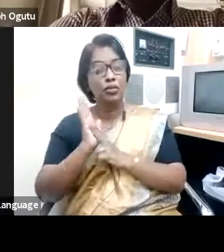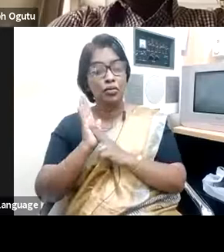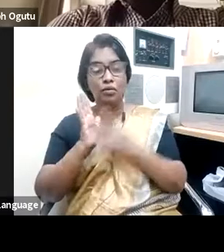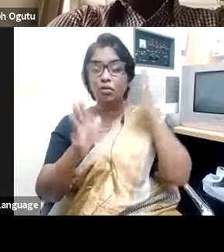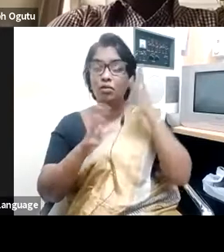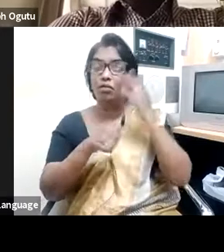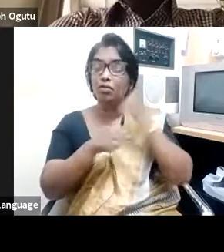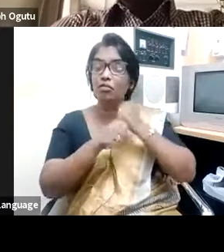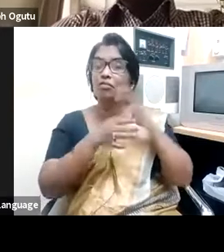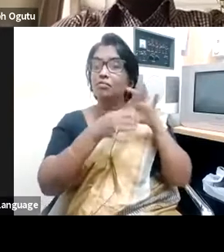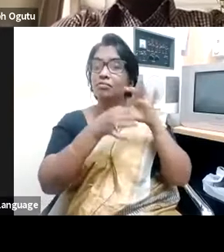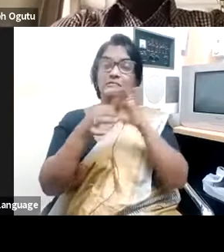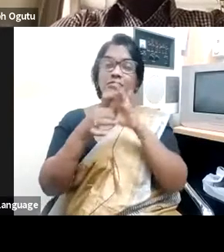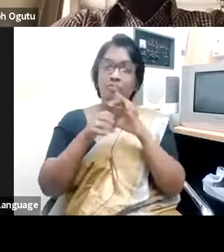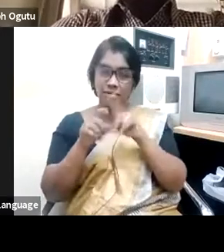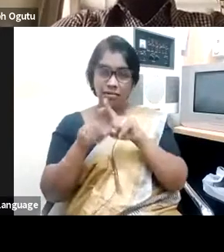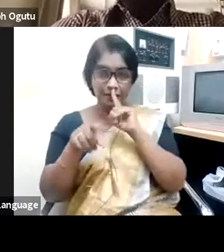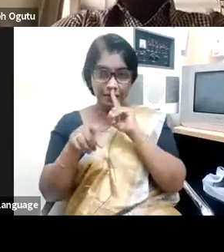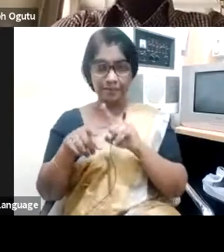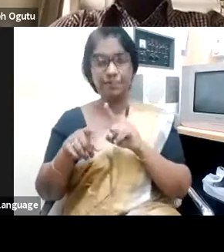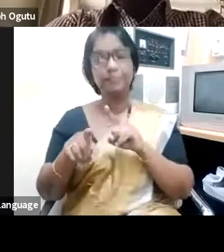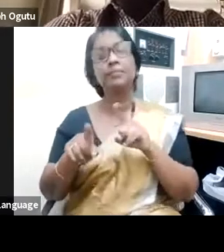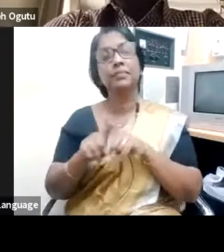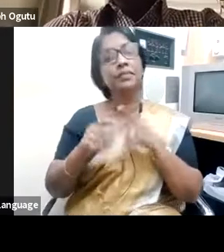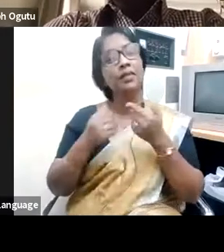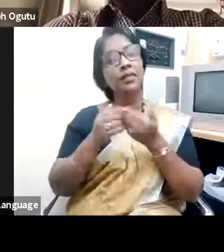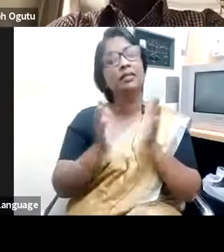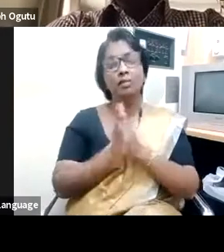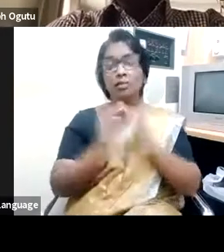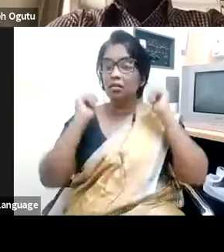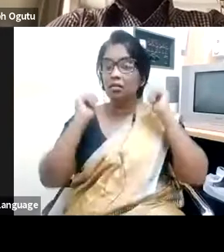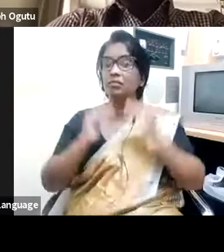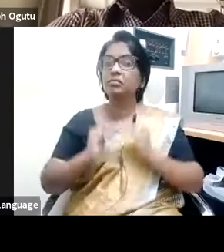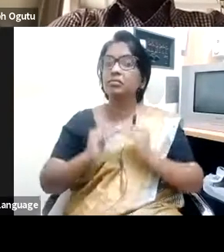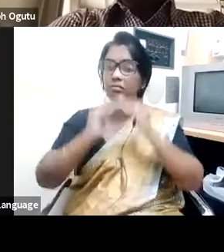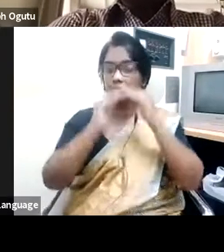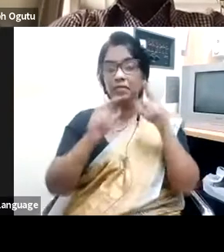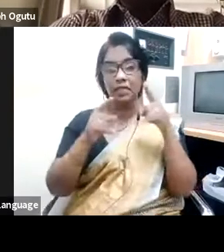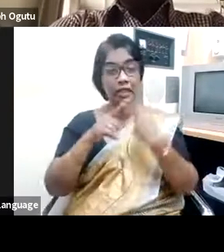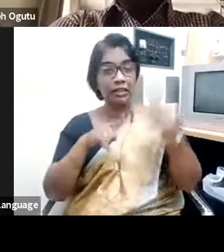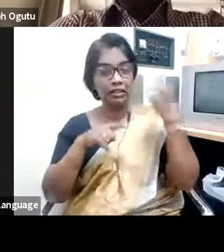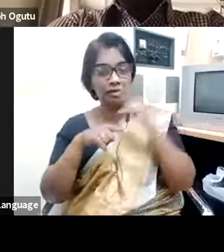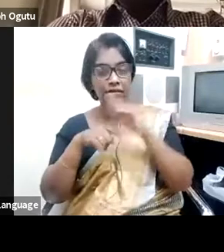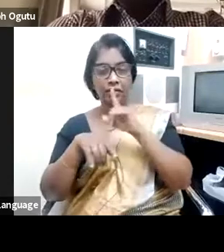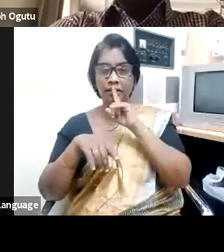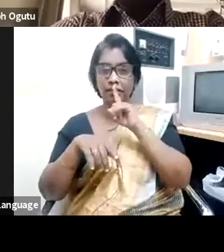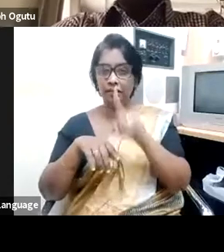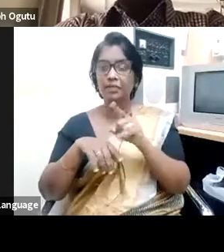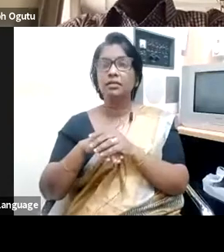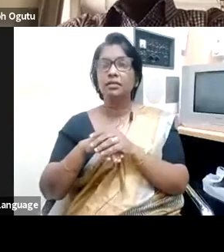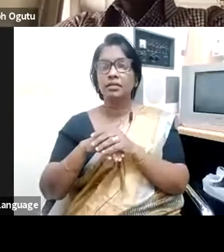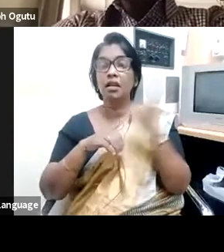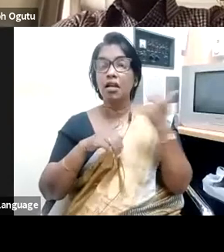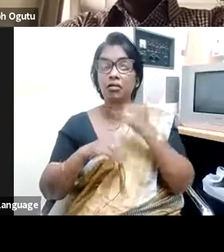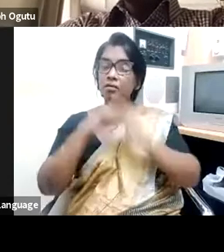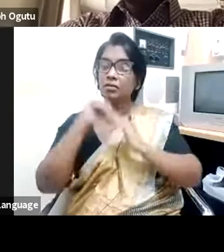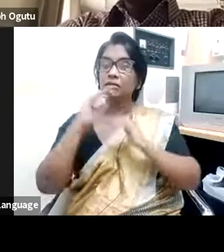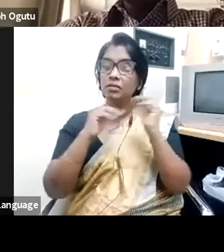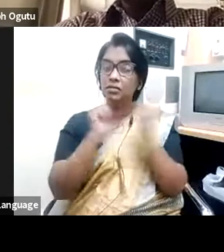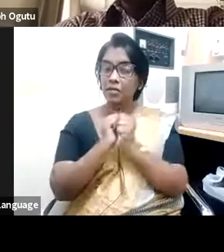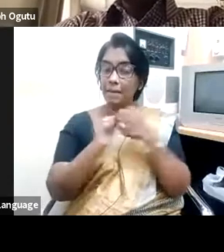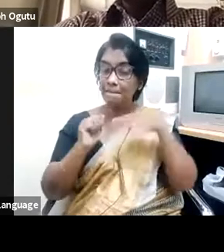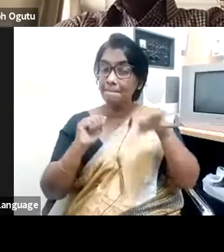their sustainability ambitions and act decisively to adopt new mindset, which we all spoke about, build and try new